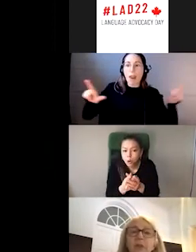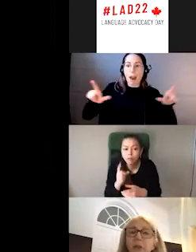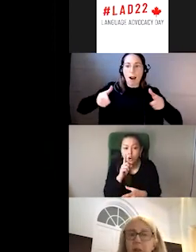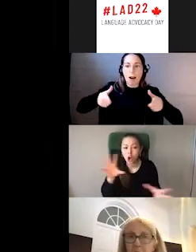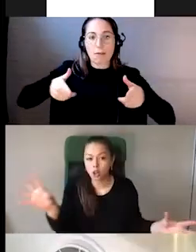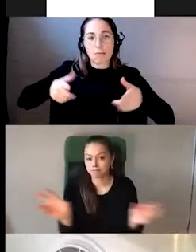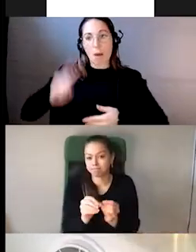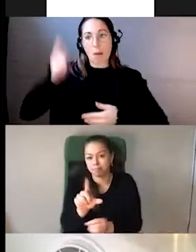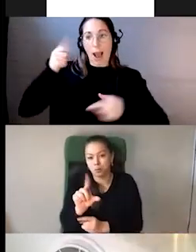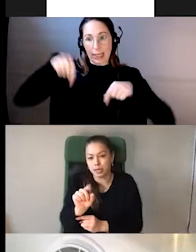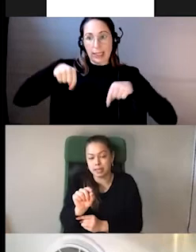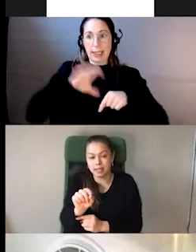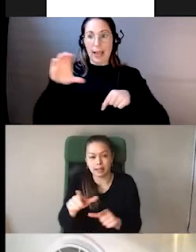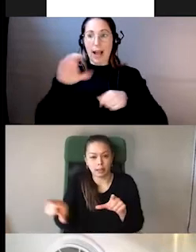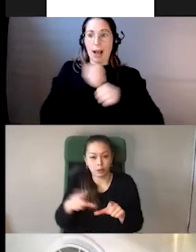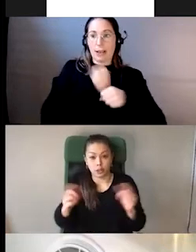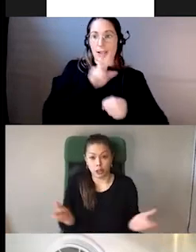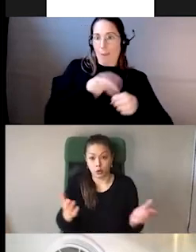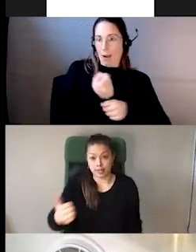between 2011 and